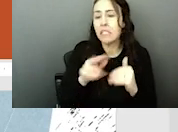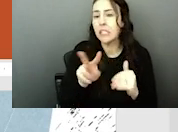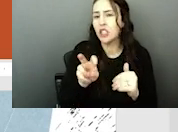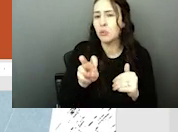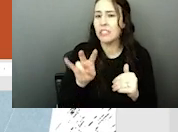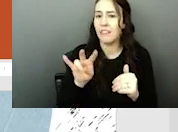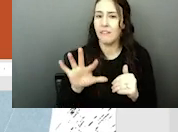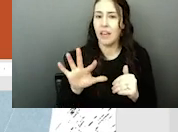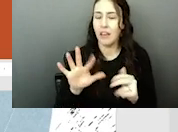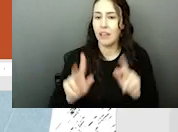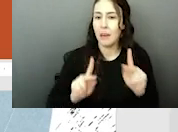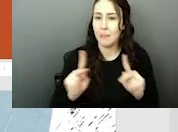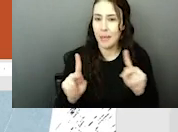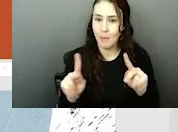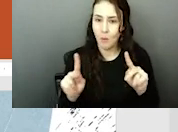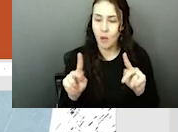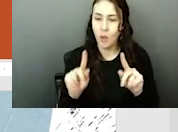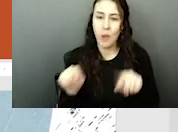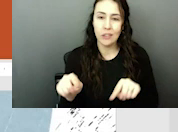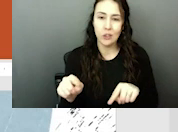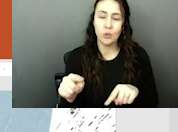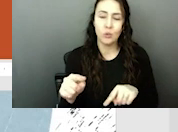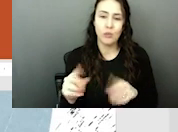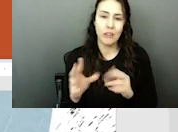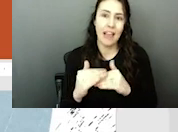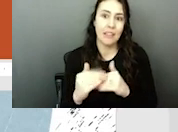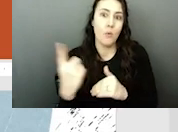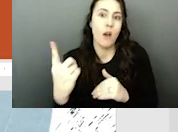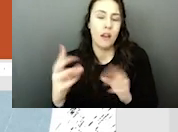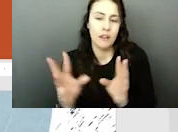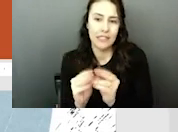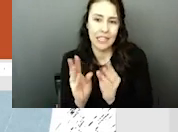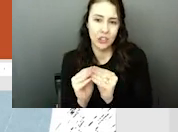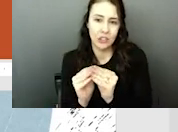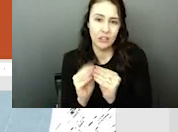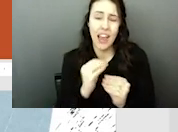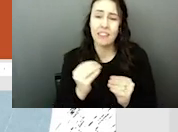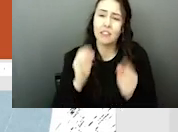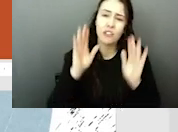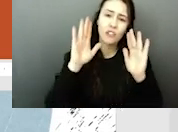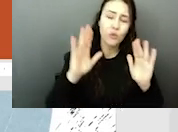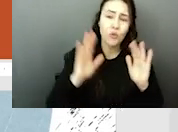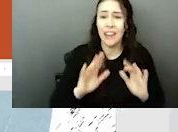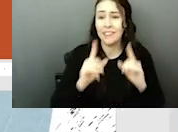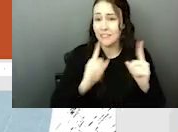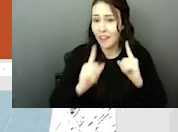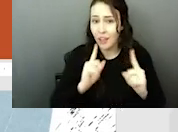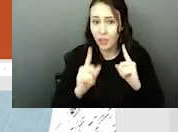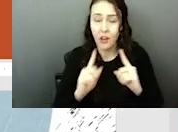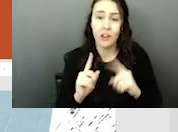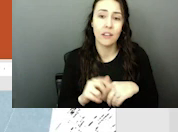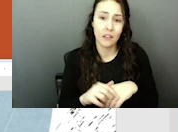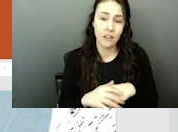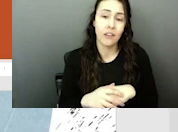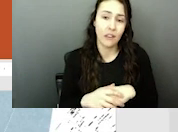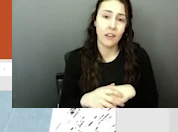one of those sessions, at least one of those sessions. And there was great dialogue at those sessions. The point was for us